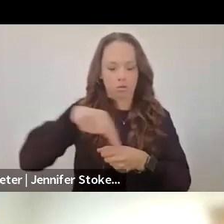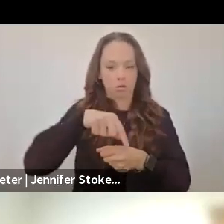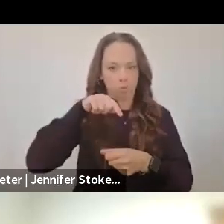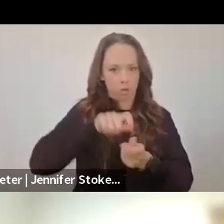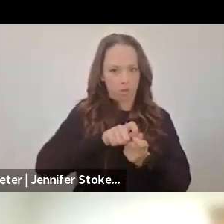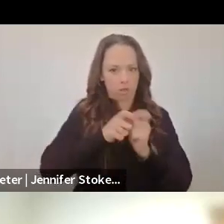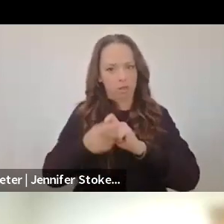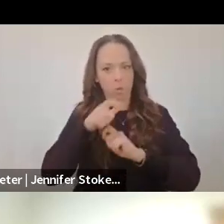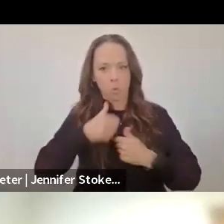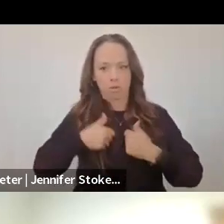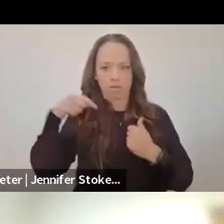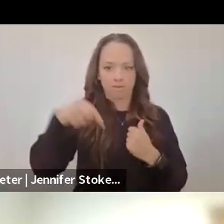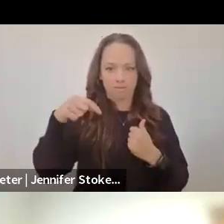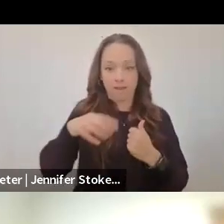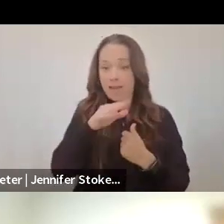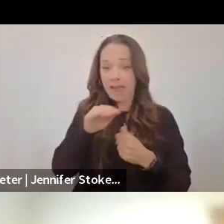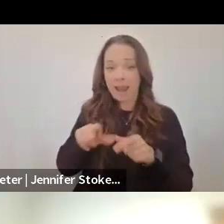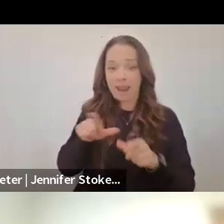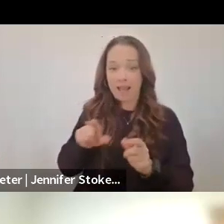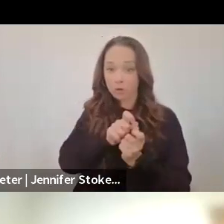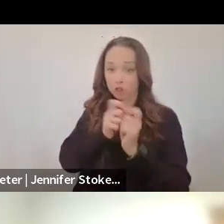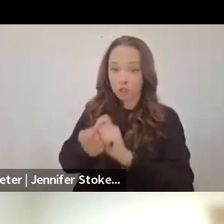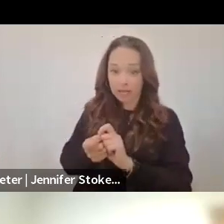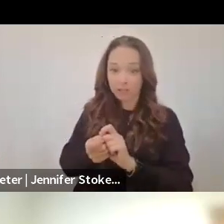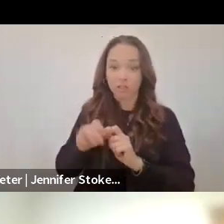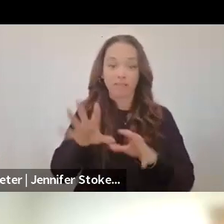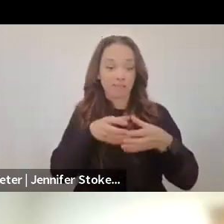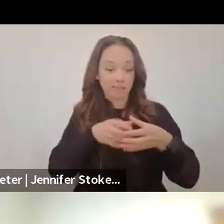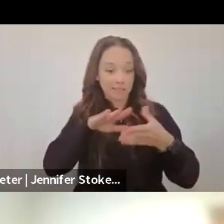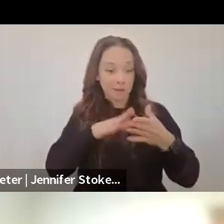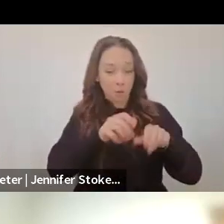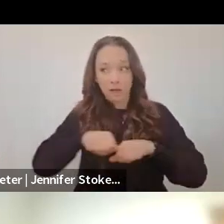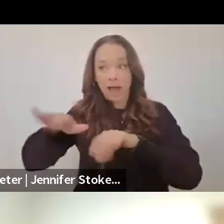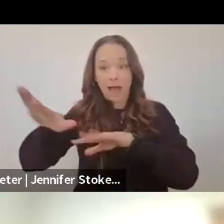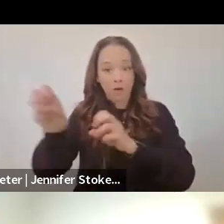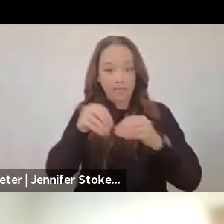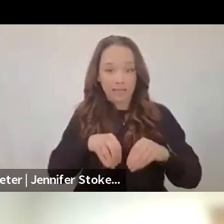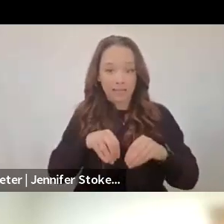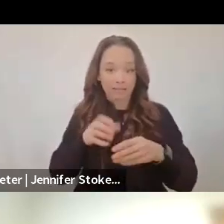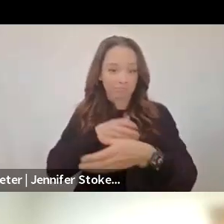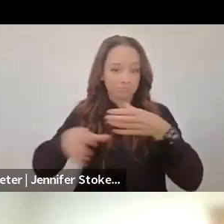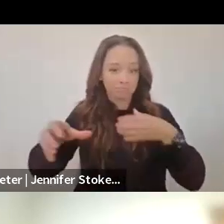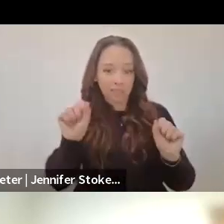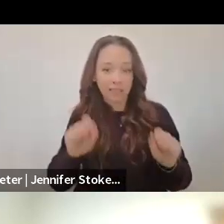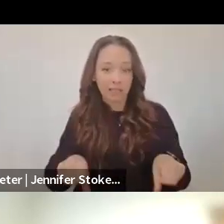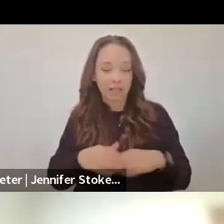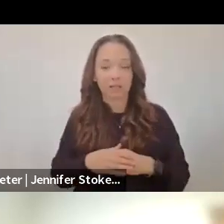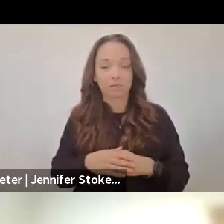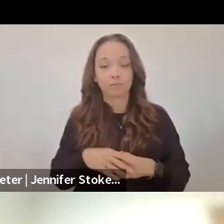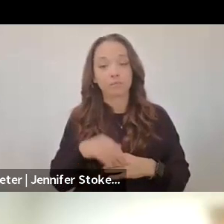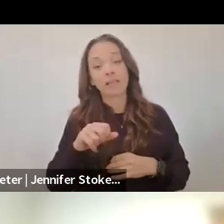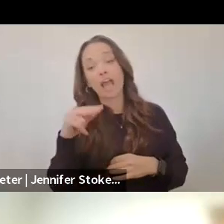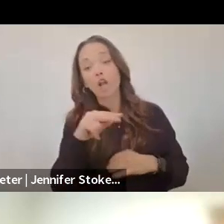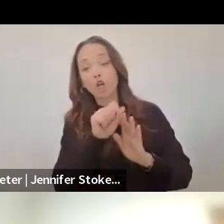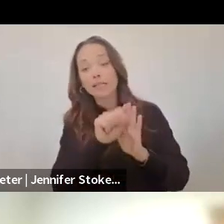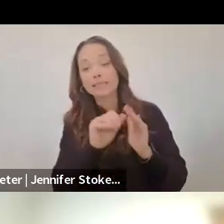evolutions of languages. Languages move in, languages move out. It's not, you can look to state level data because sometimes that's